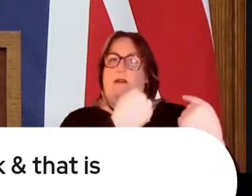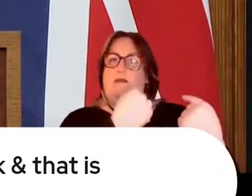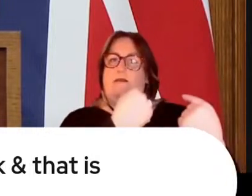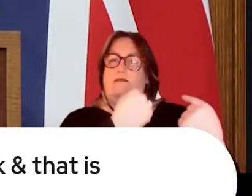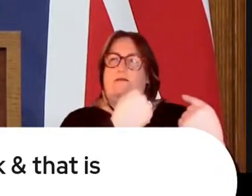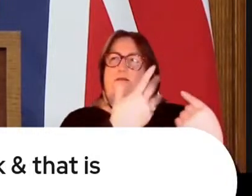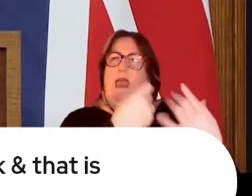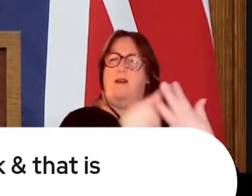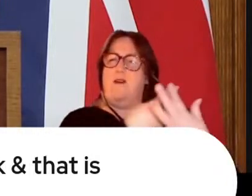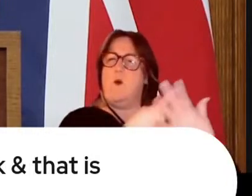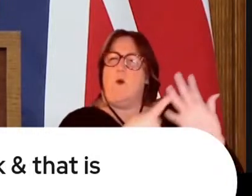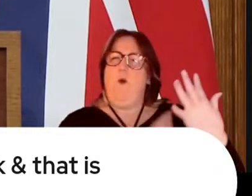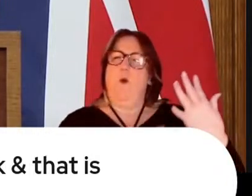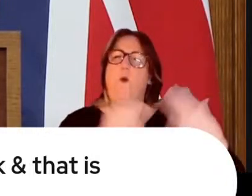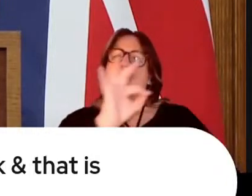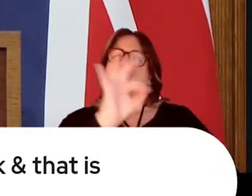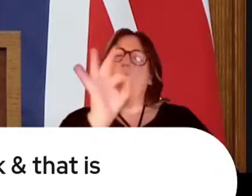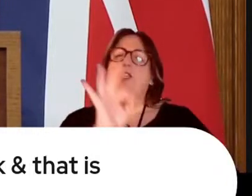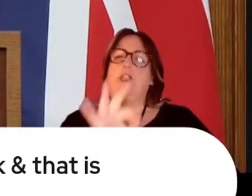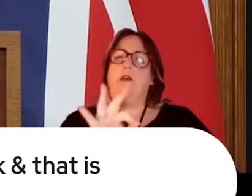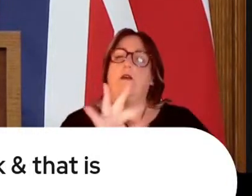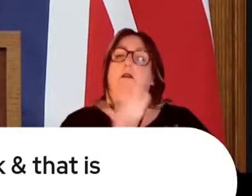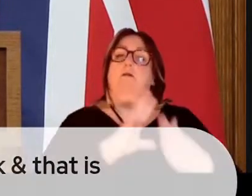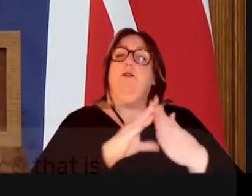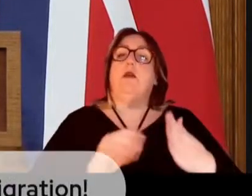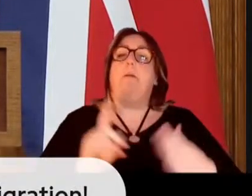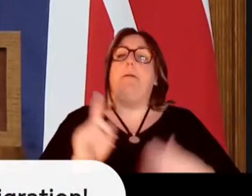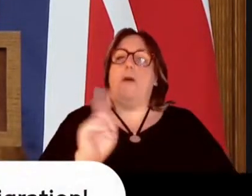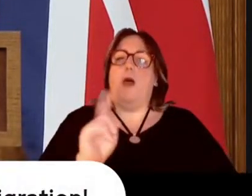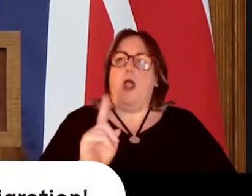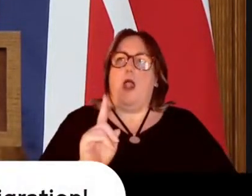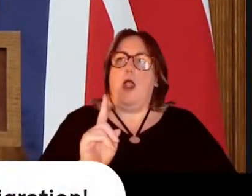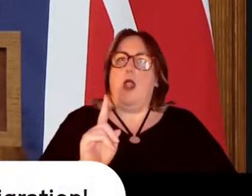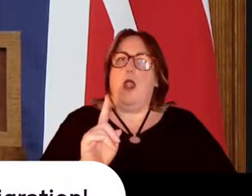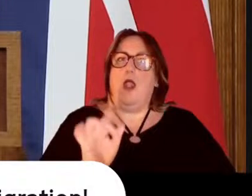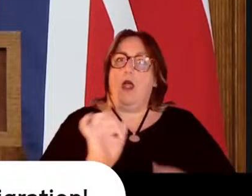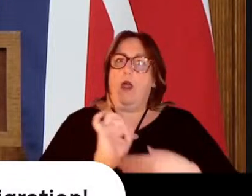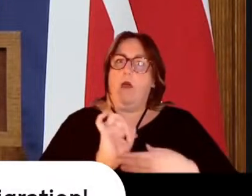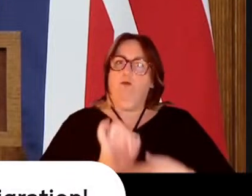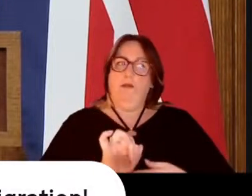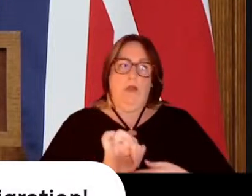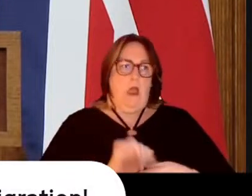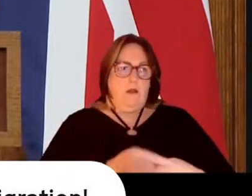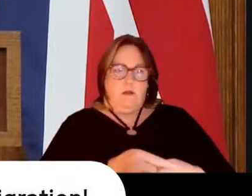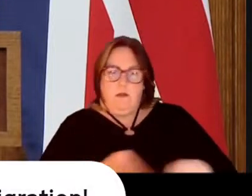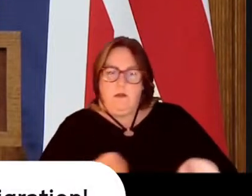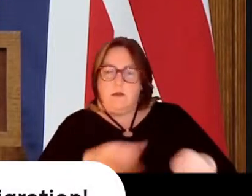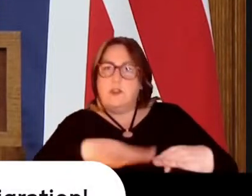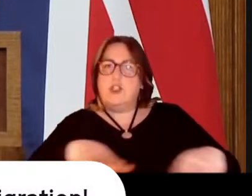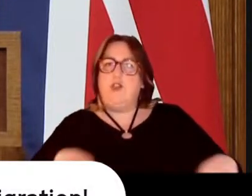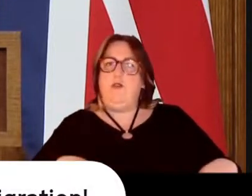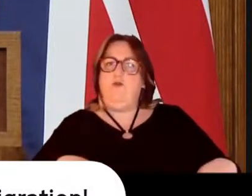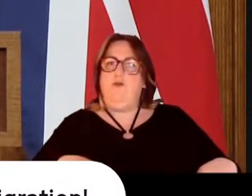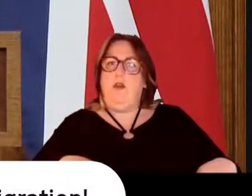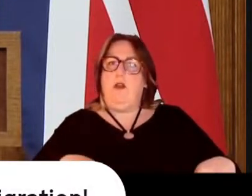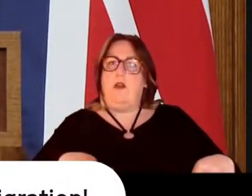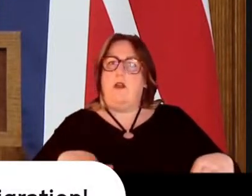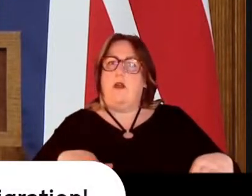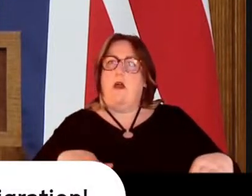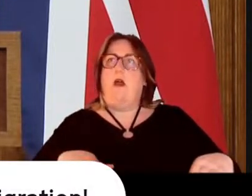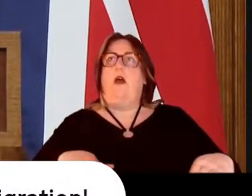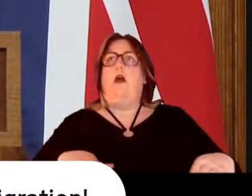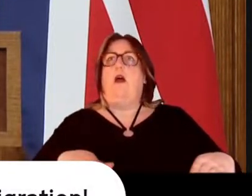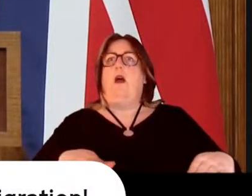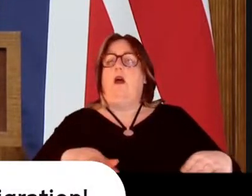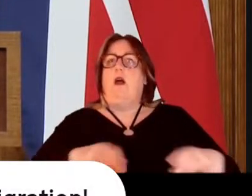Questions such as how we protect our children from the tidal wave of violence freely